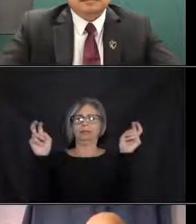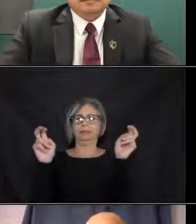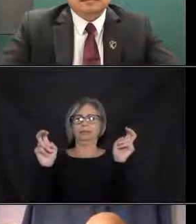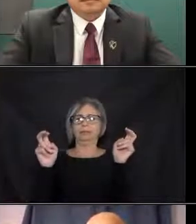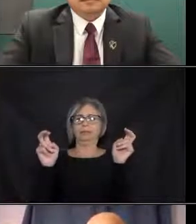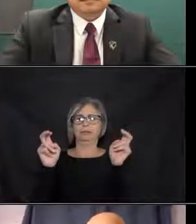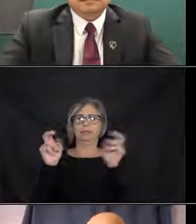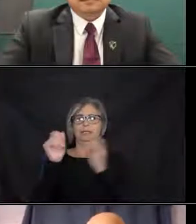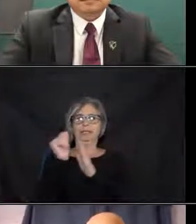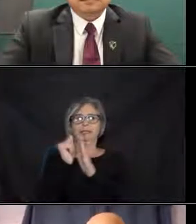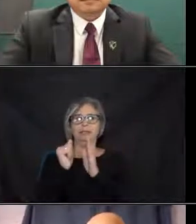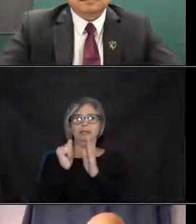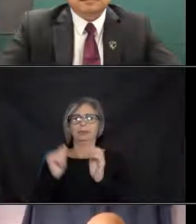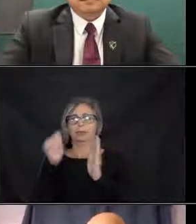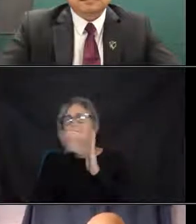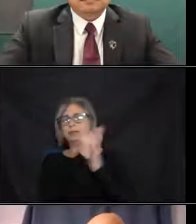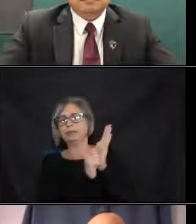agenda?